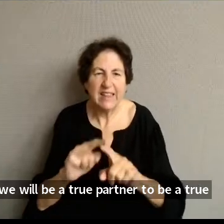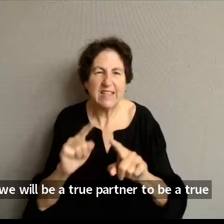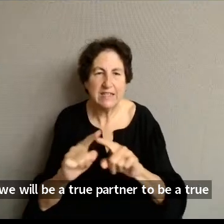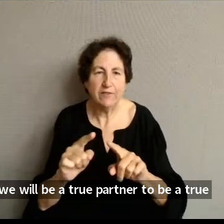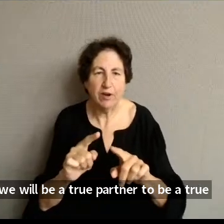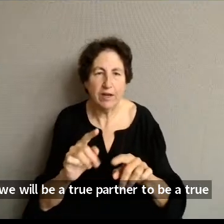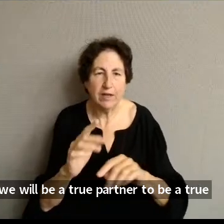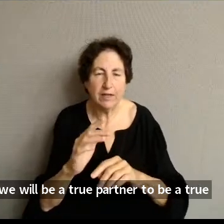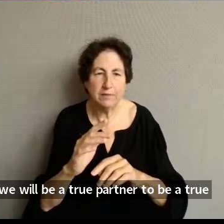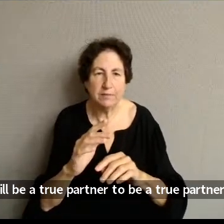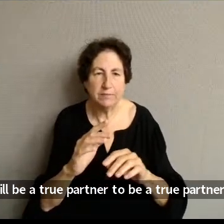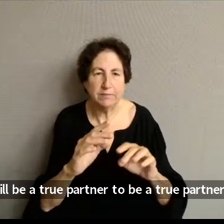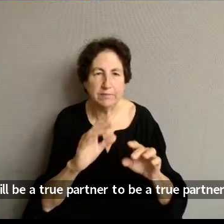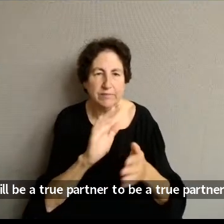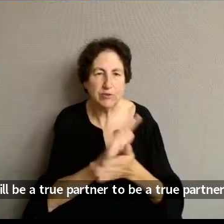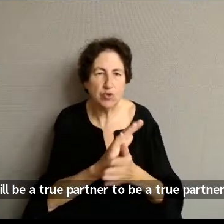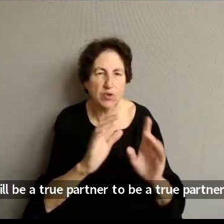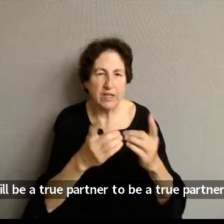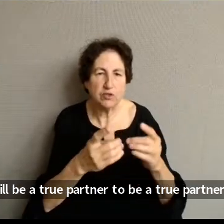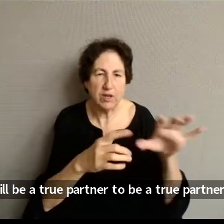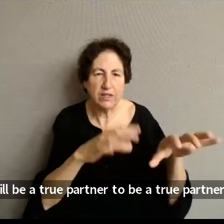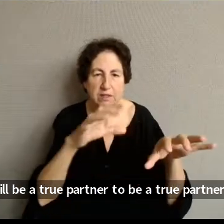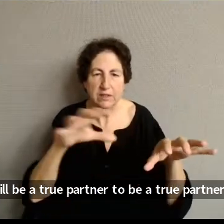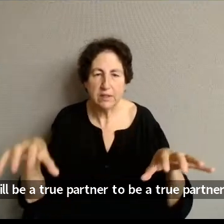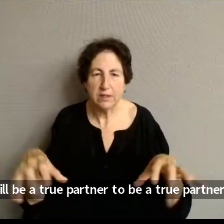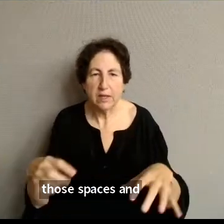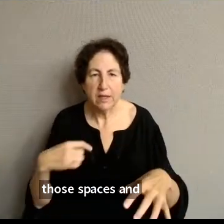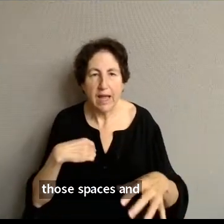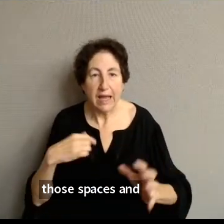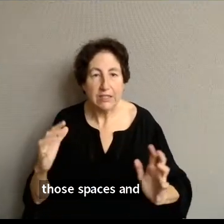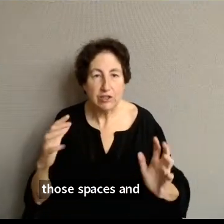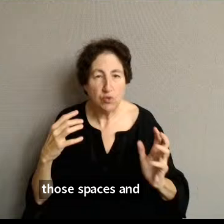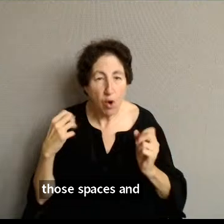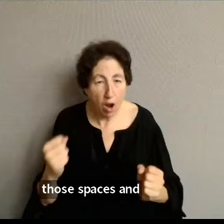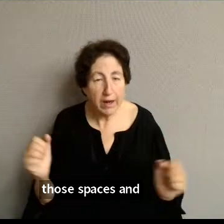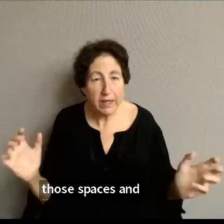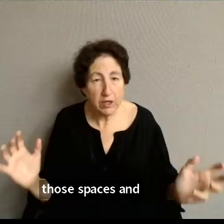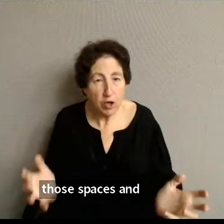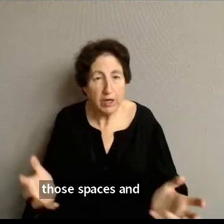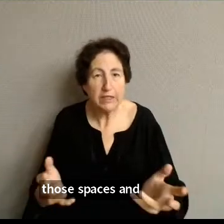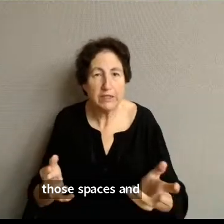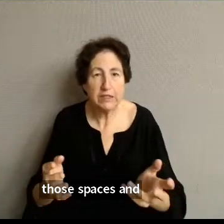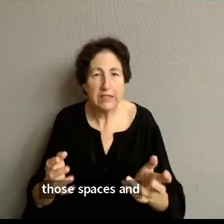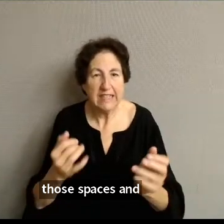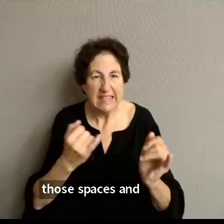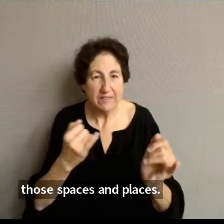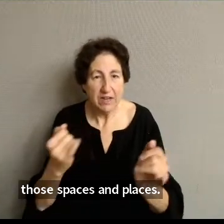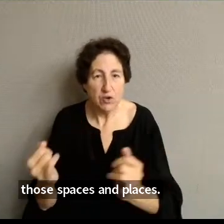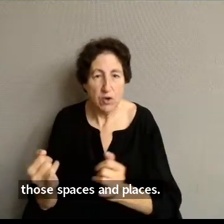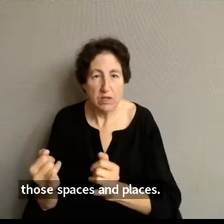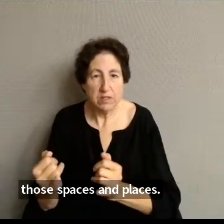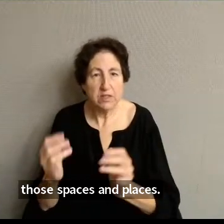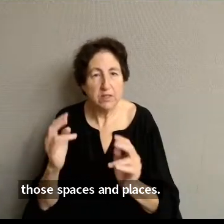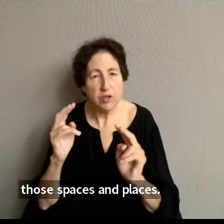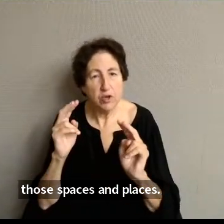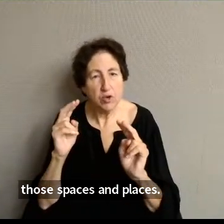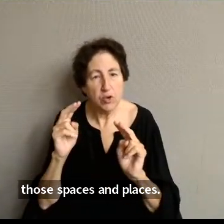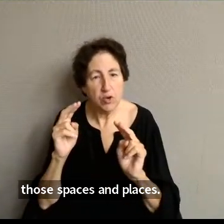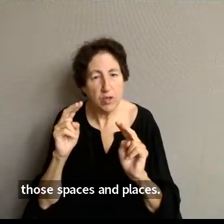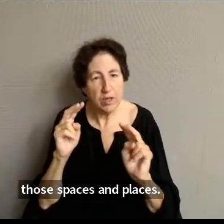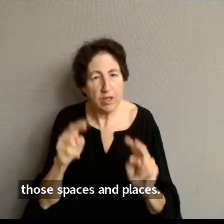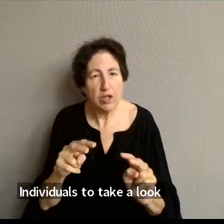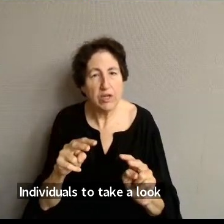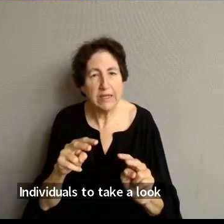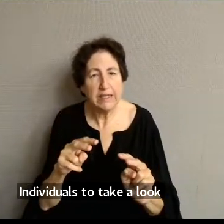places. I strongly encourage individuals to take a look at